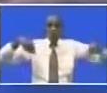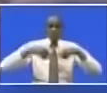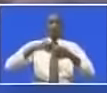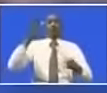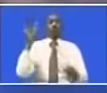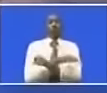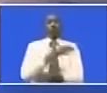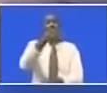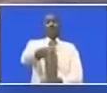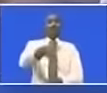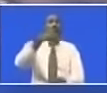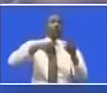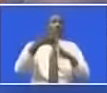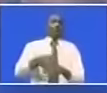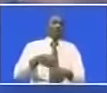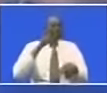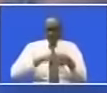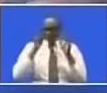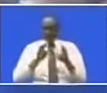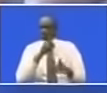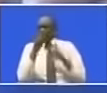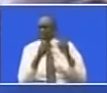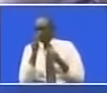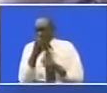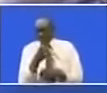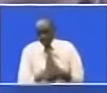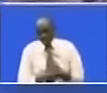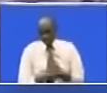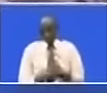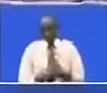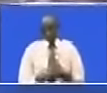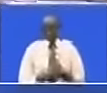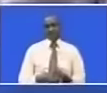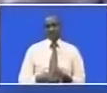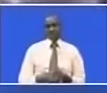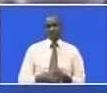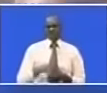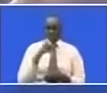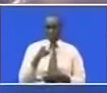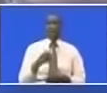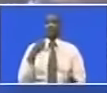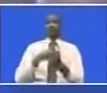Na wakala wetu alipohoji yule msimamizi wa uchaguzi ambaye haimhusu,